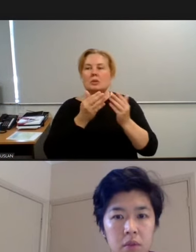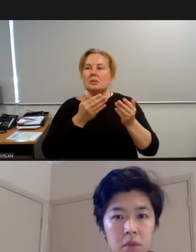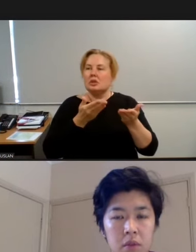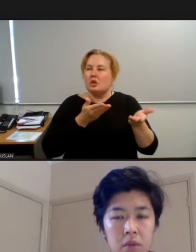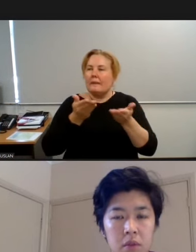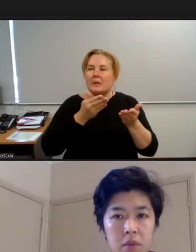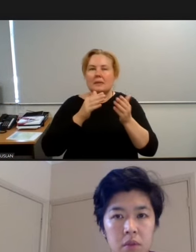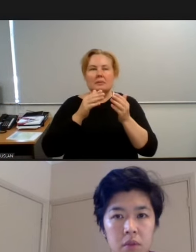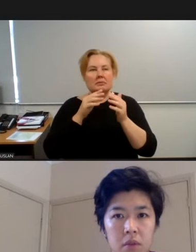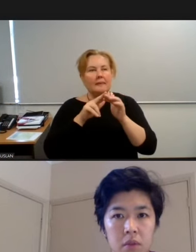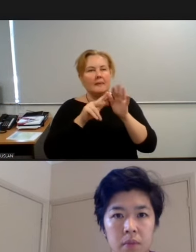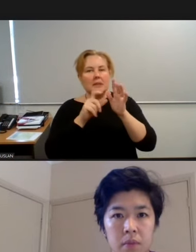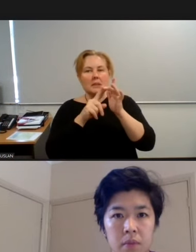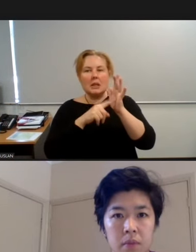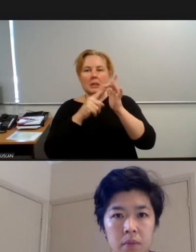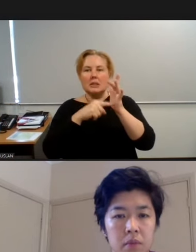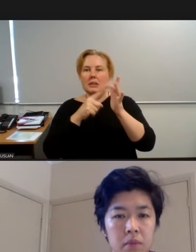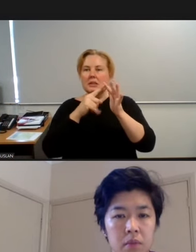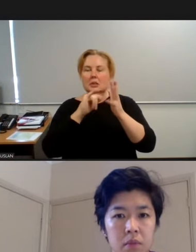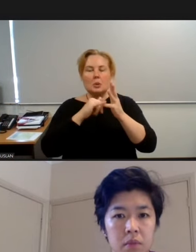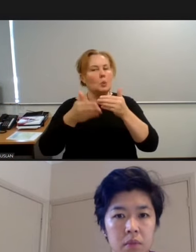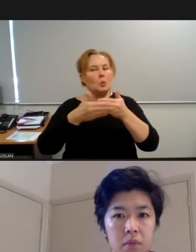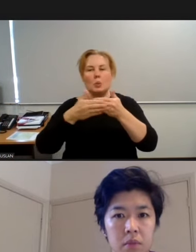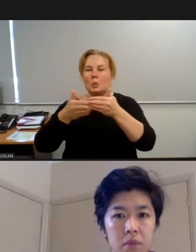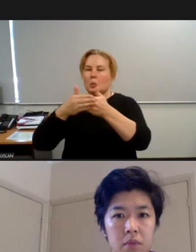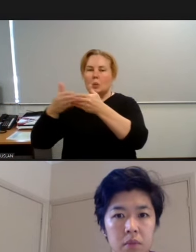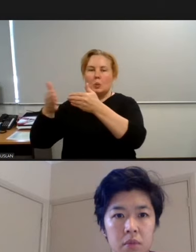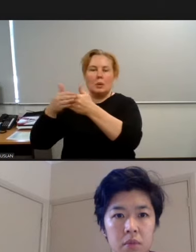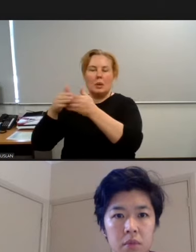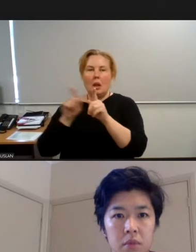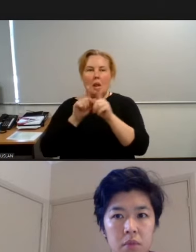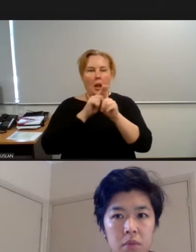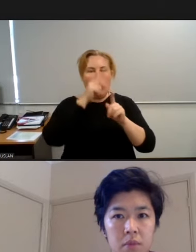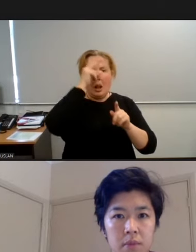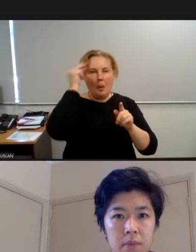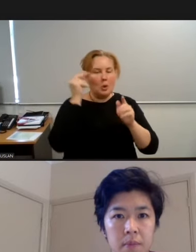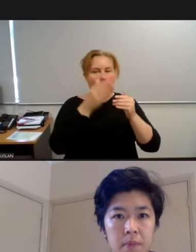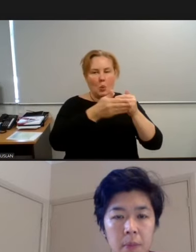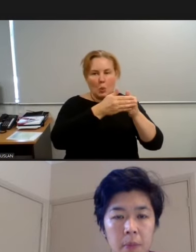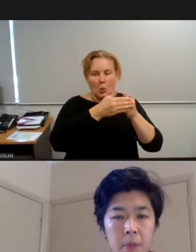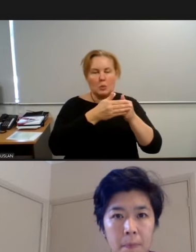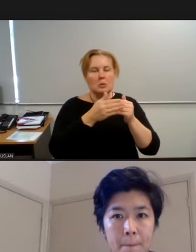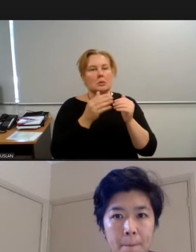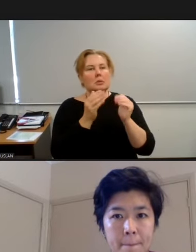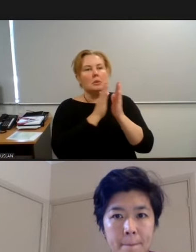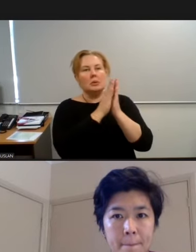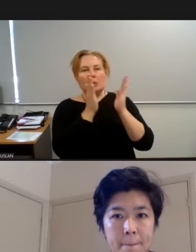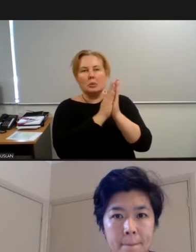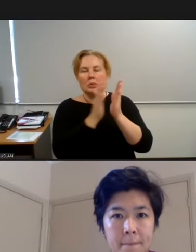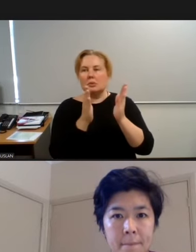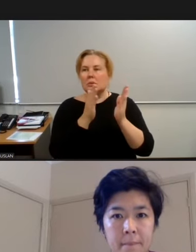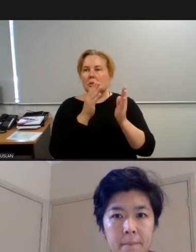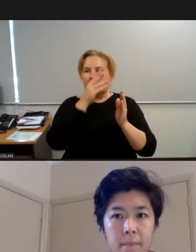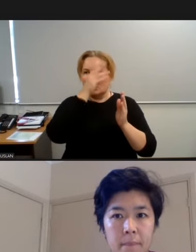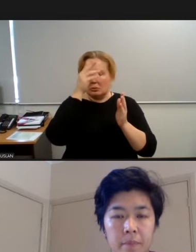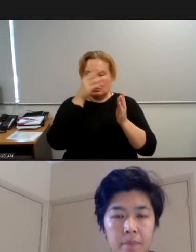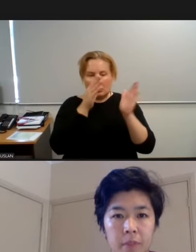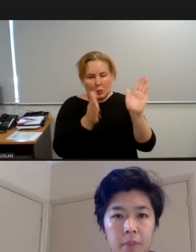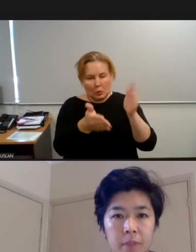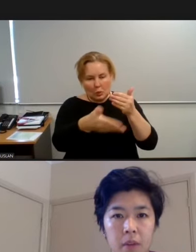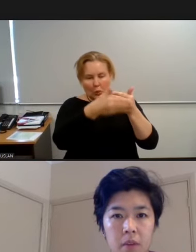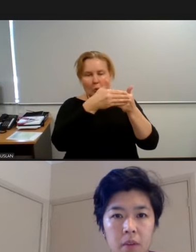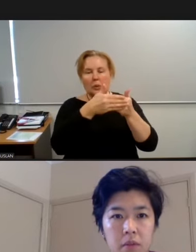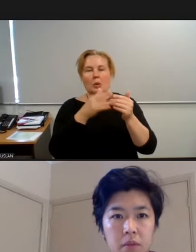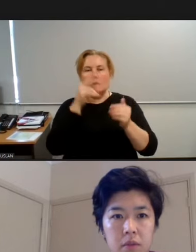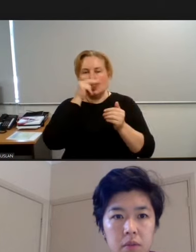these include sort of the libraries, the toy centres, the youth centres, and community halls where it's not used for any other